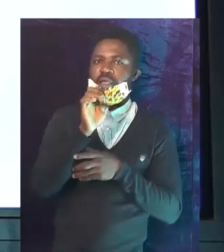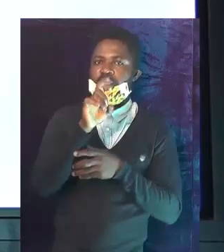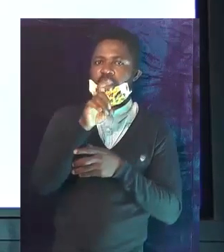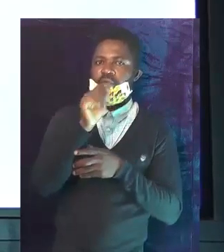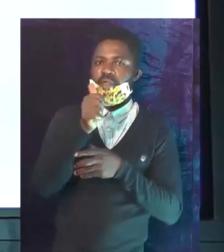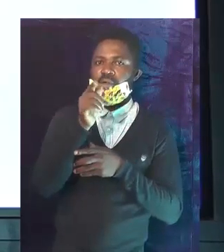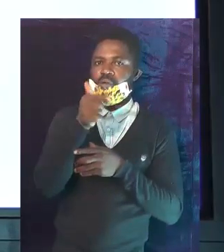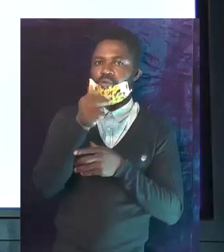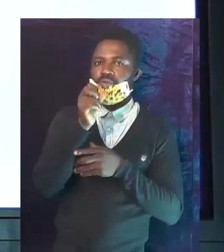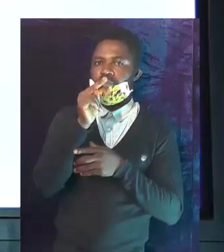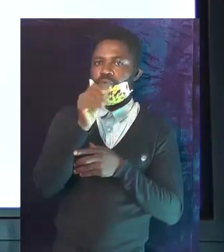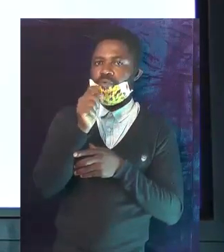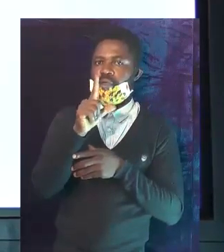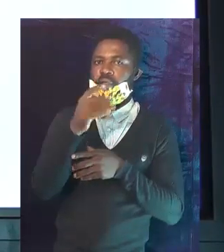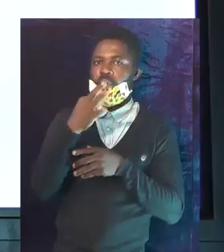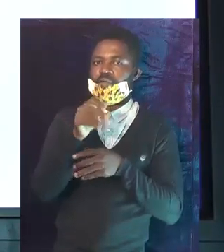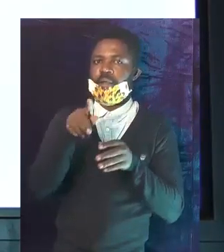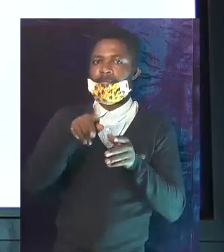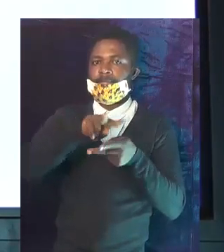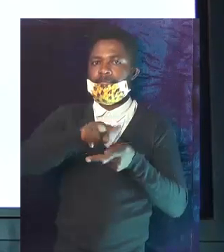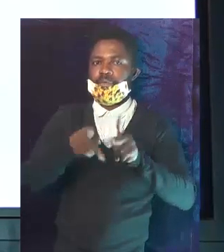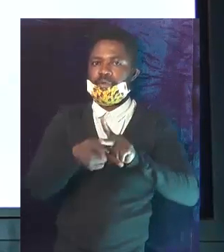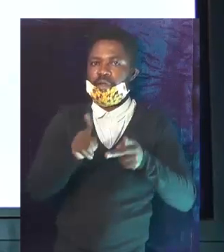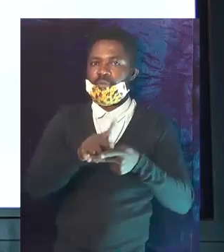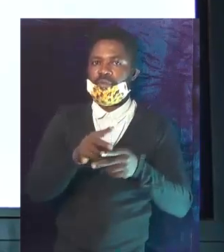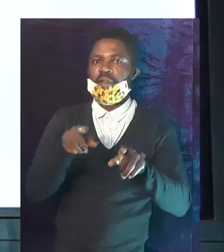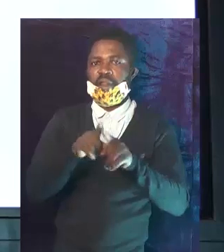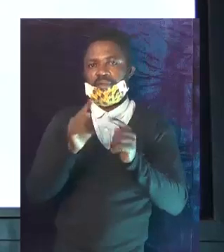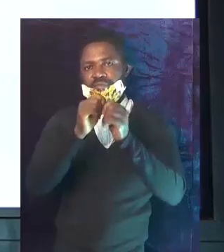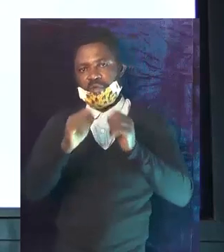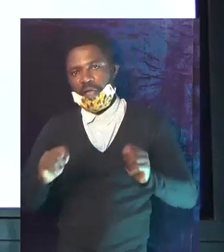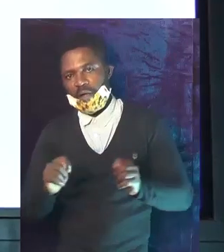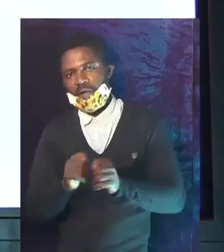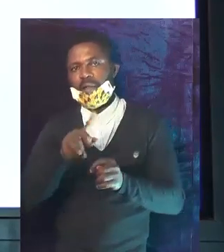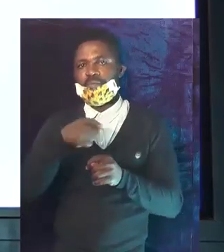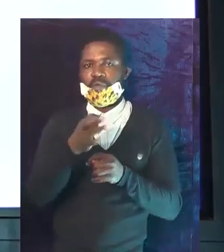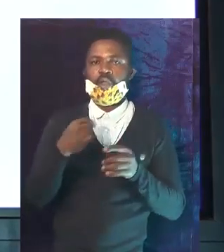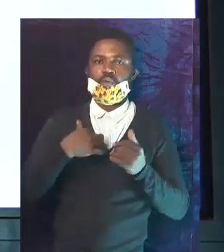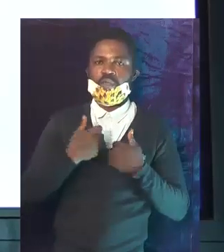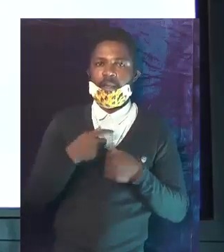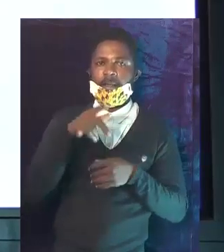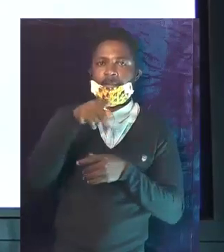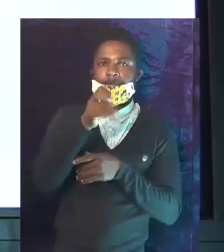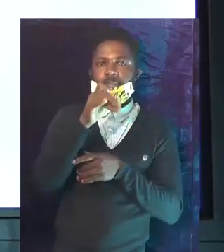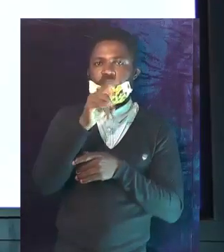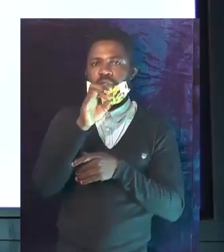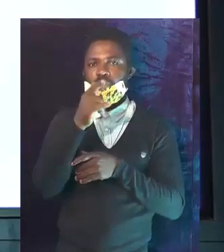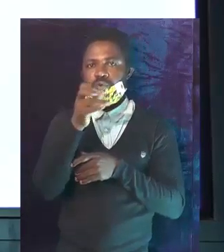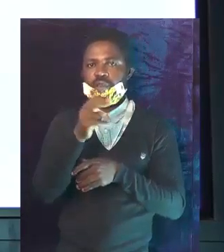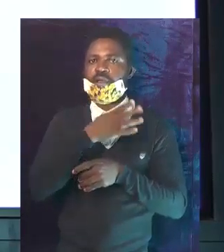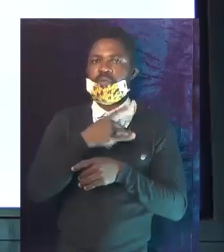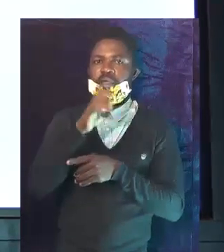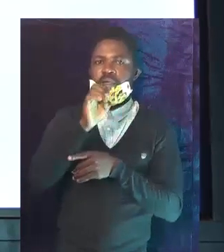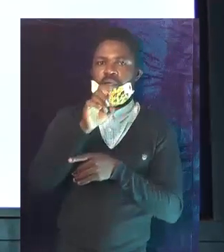pyramid. So much like you have square base pyramid, rectangular pyramid, triangular pyramid, you have pentagonal pyramid, hexagonal